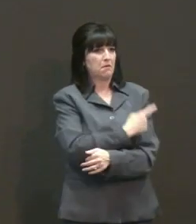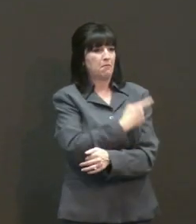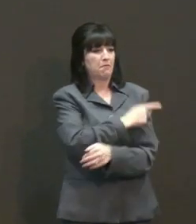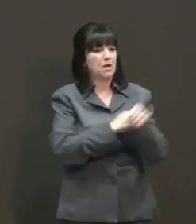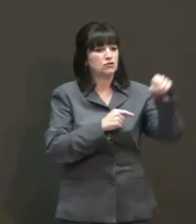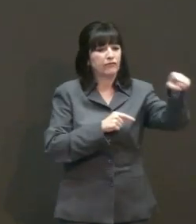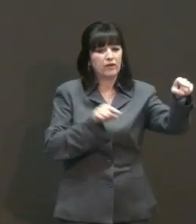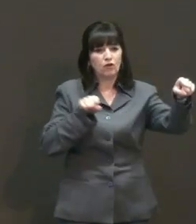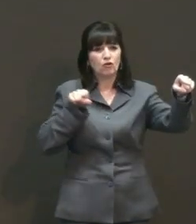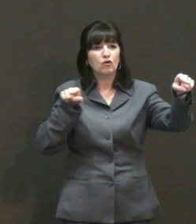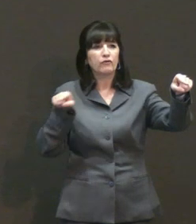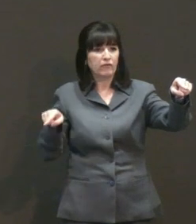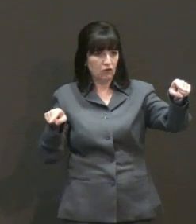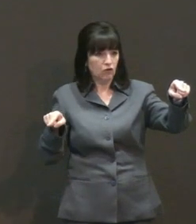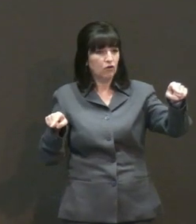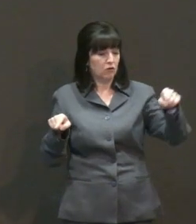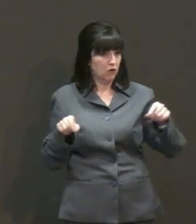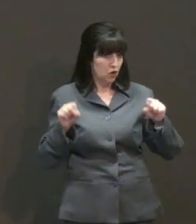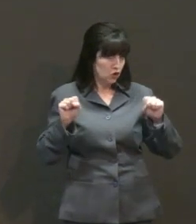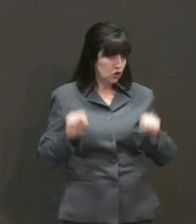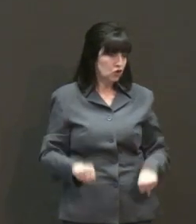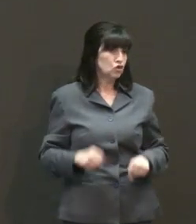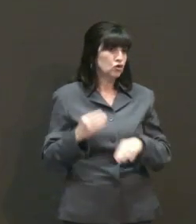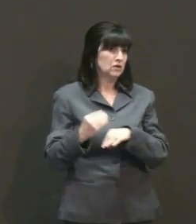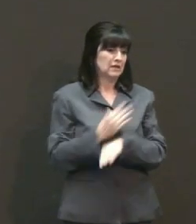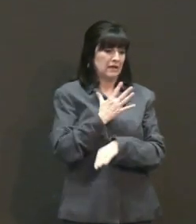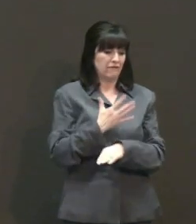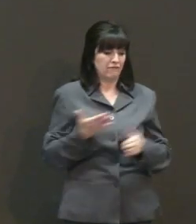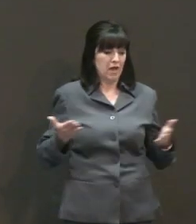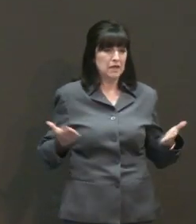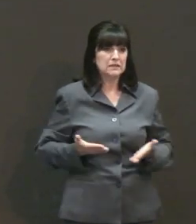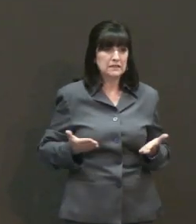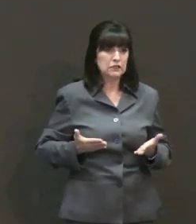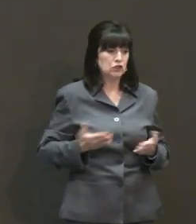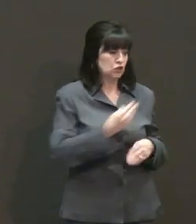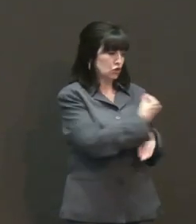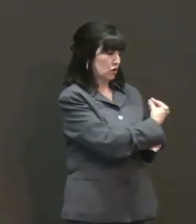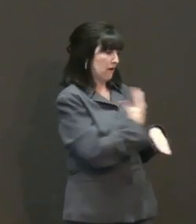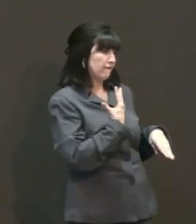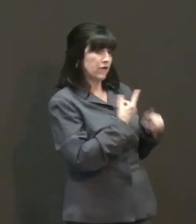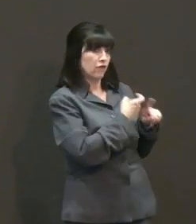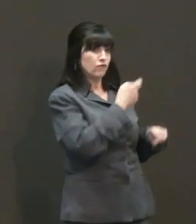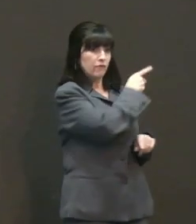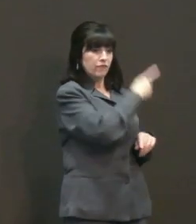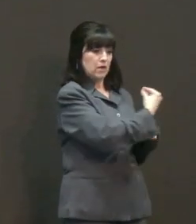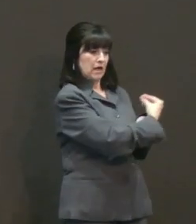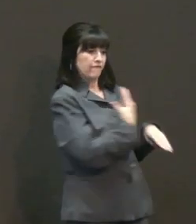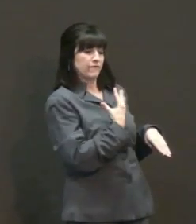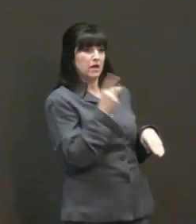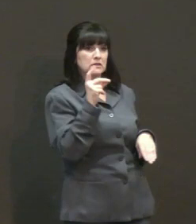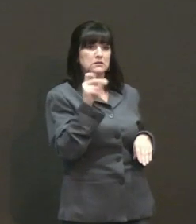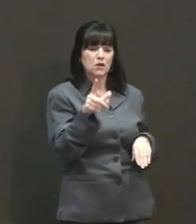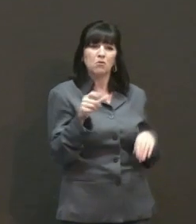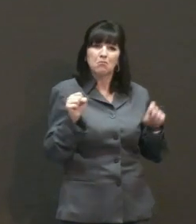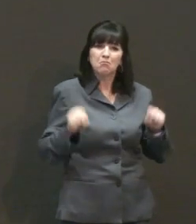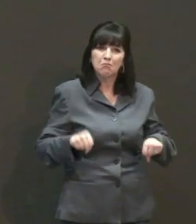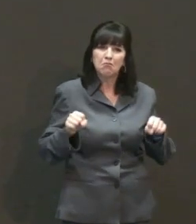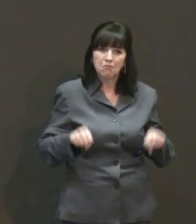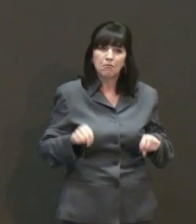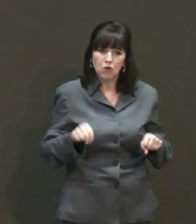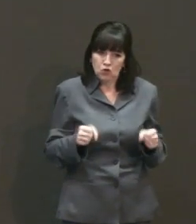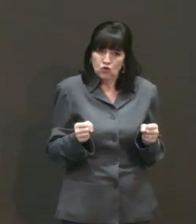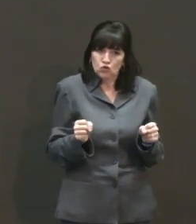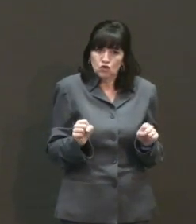we think that we could be affected by what's happening across the line? Absolutely, which is why some of the measures that we've taken,